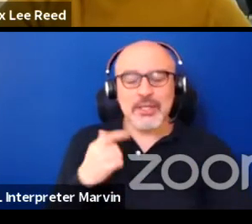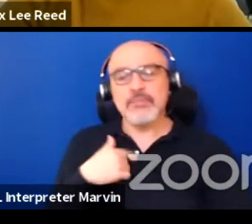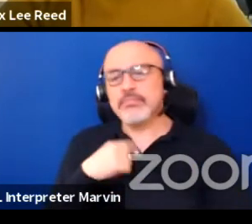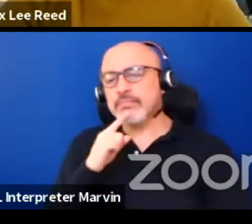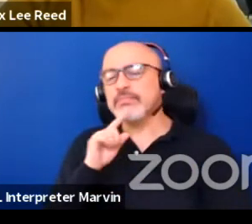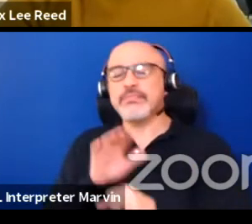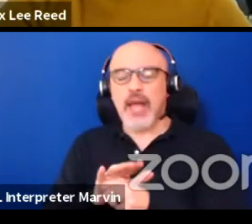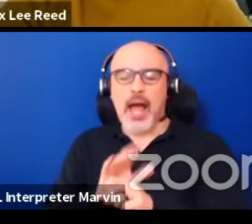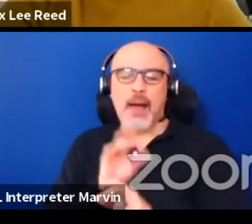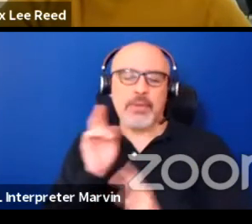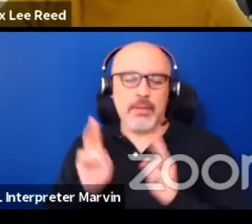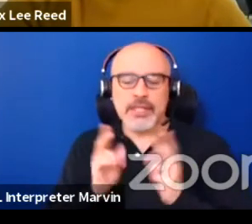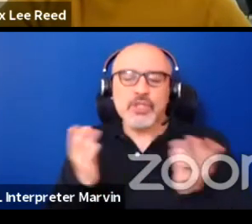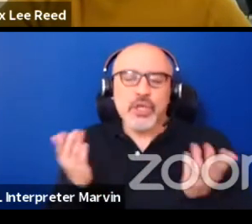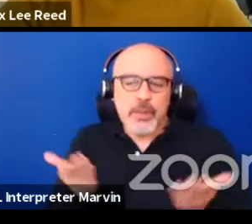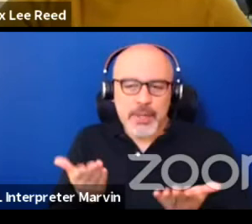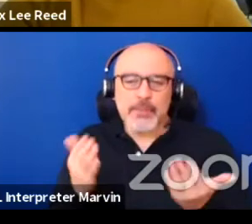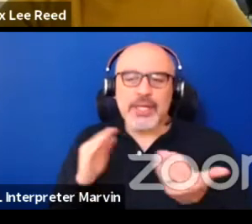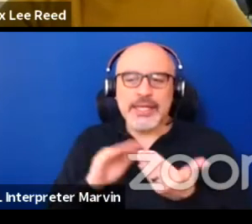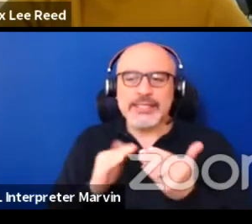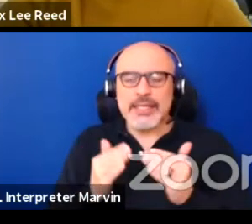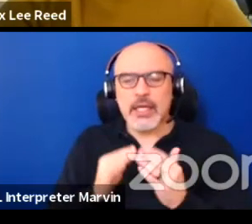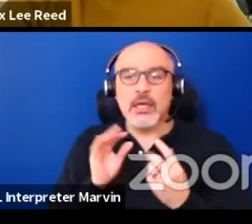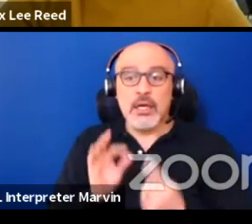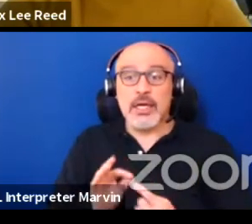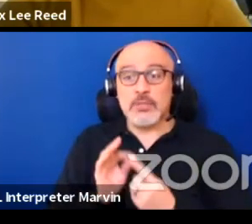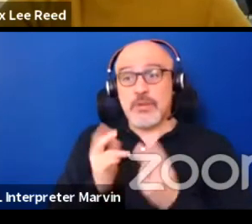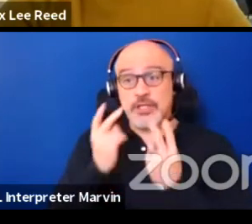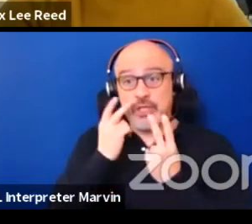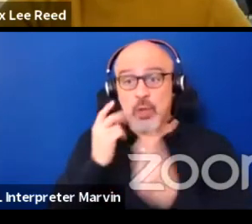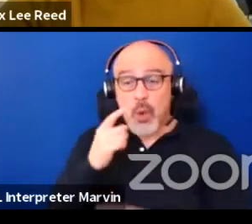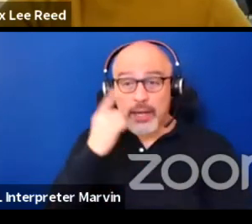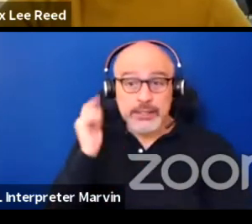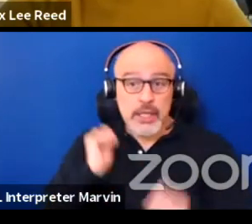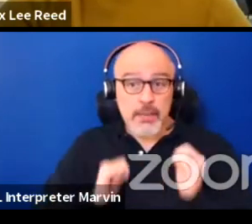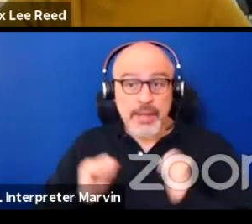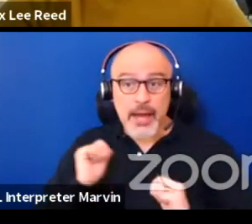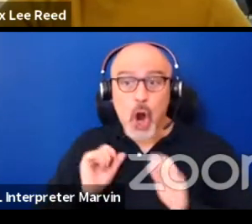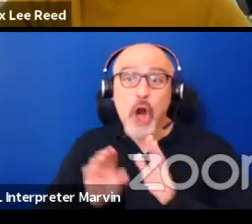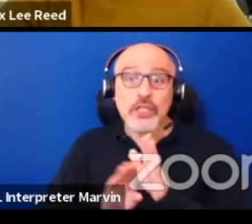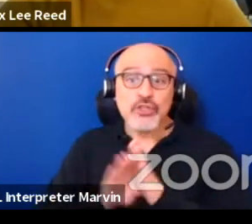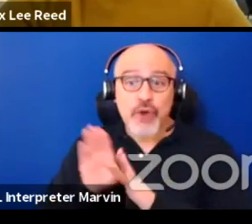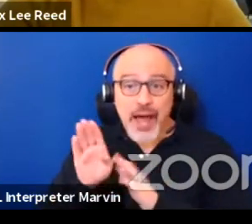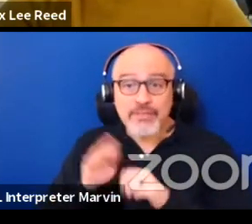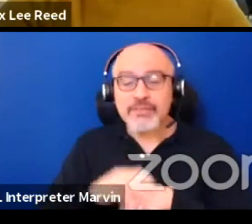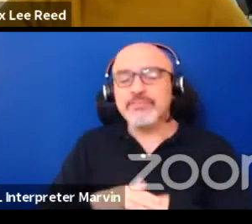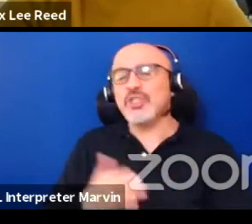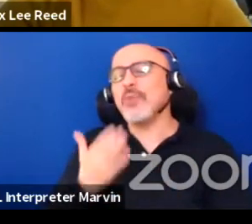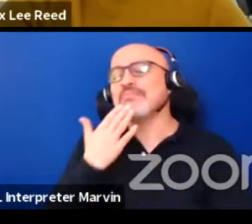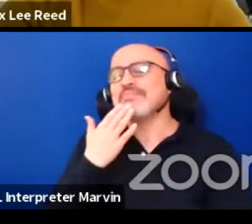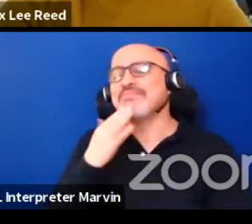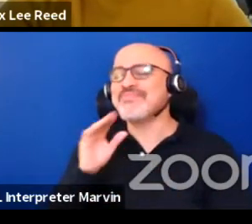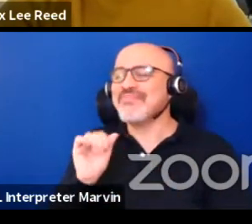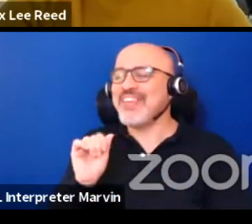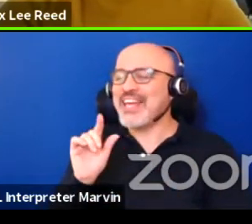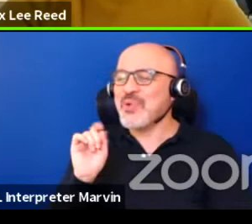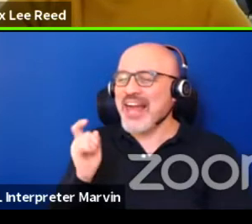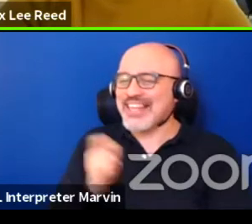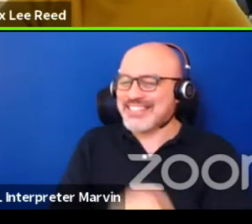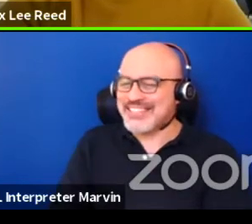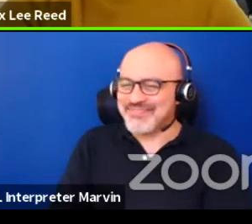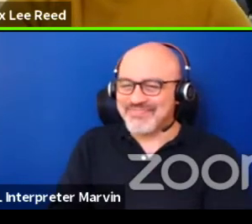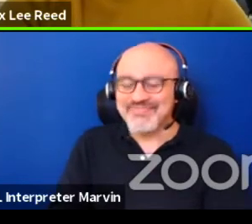to the people of this city, and I especially want to see Black artists thrive. So thank you, Alex. Thank you,